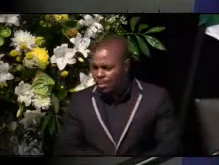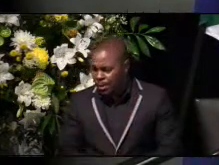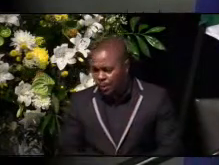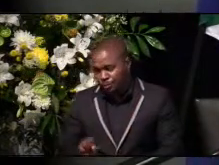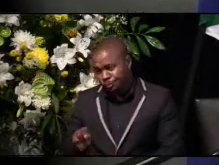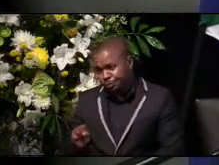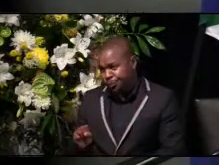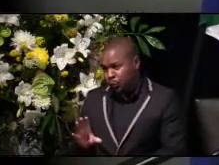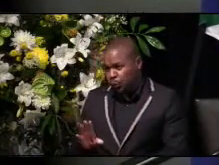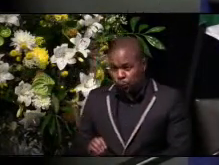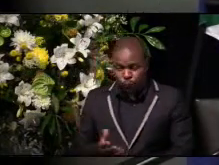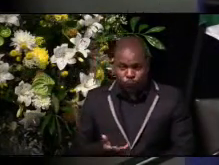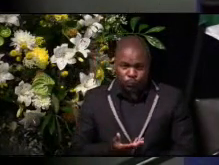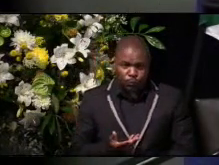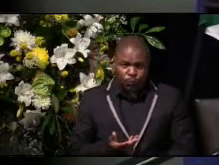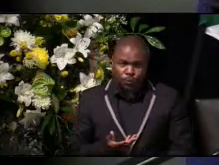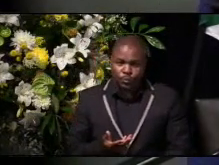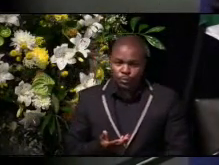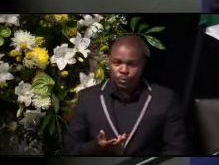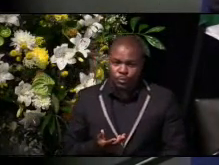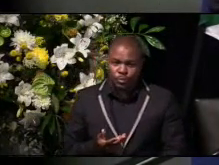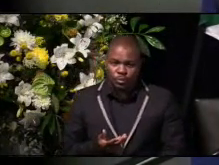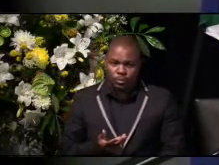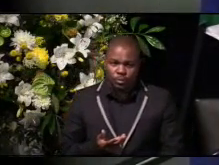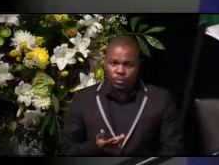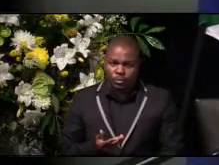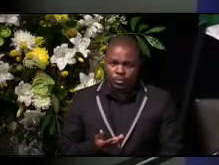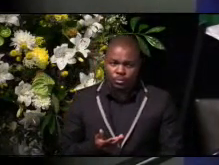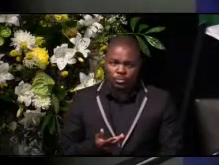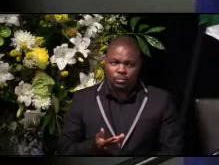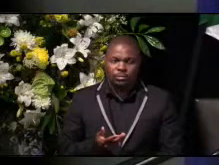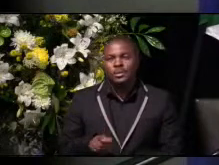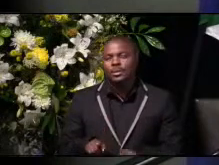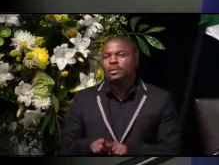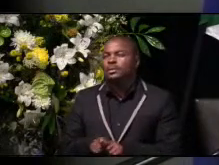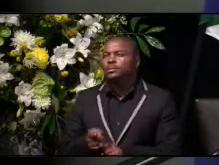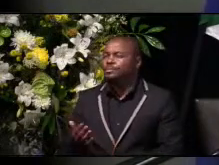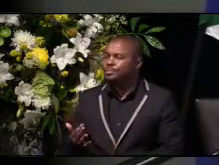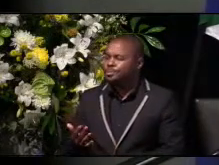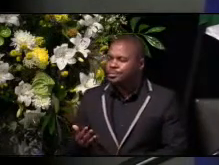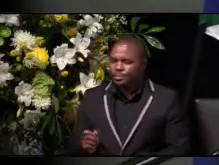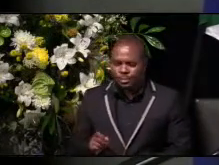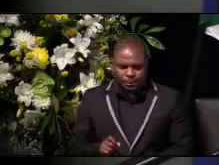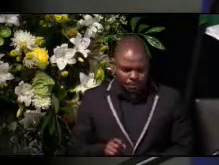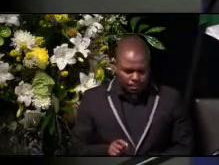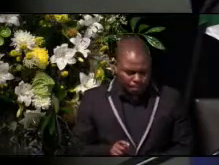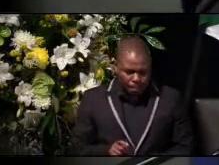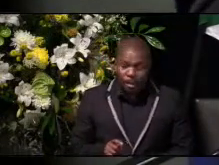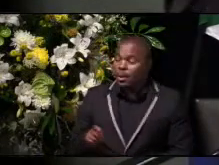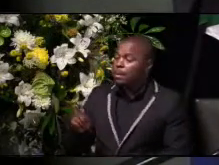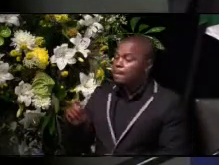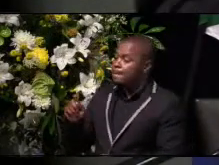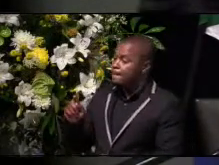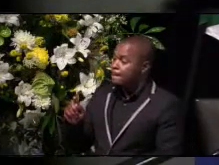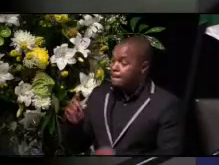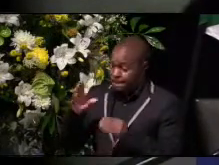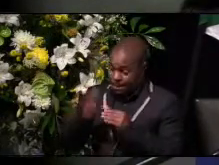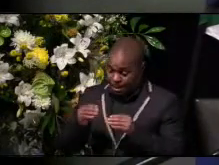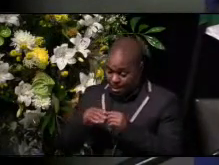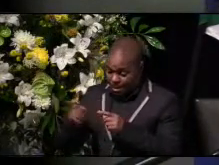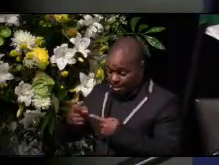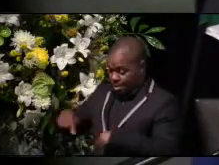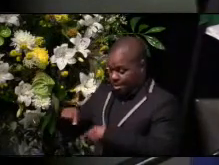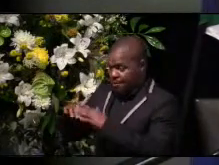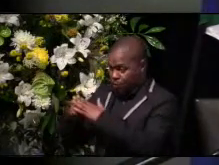so so as the as the as the estimated as the sdd the the the Moses members of the